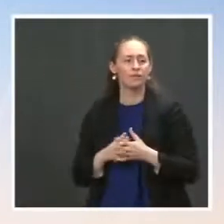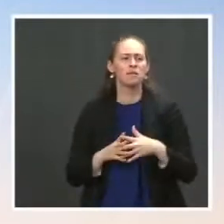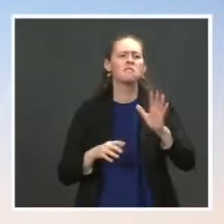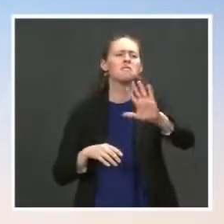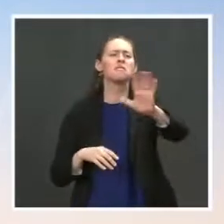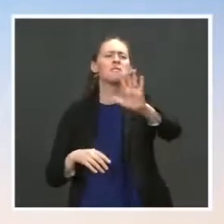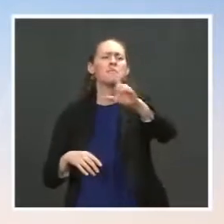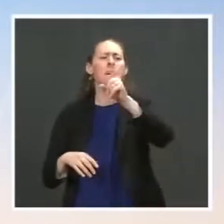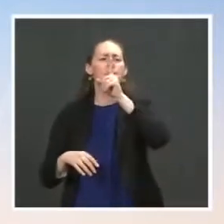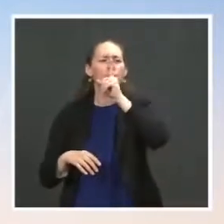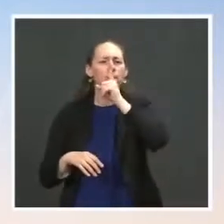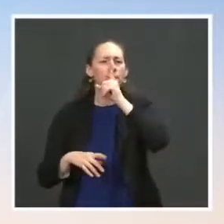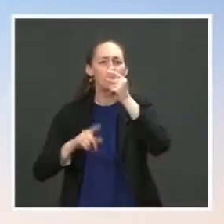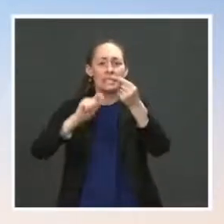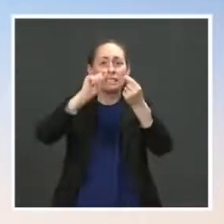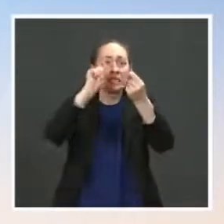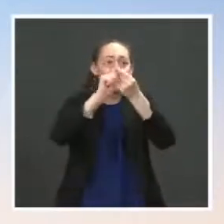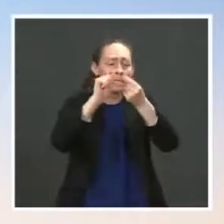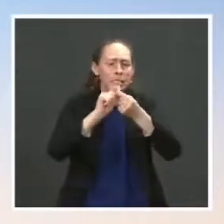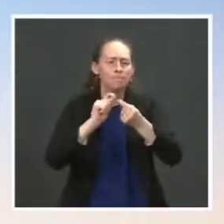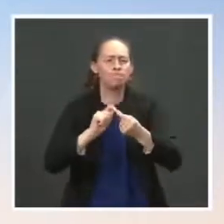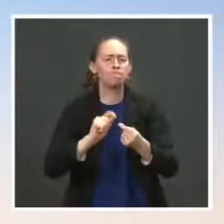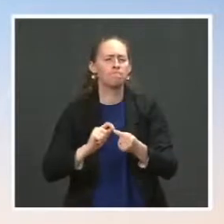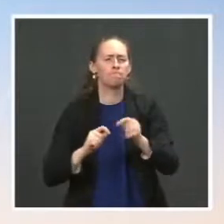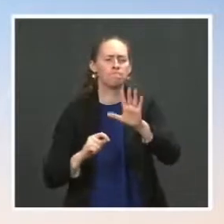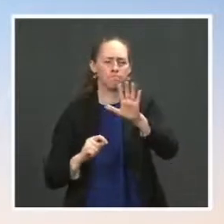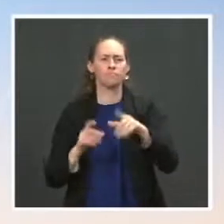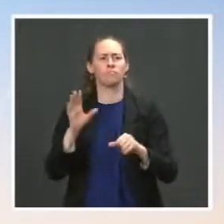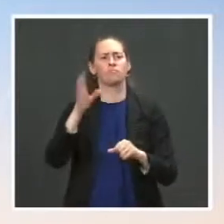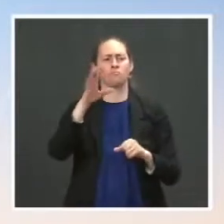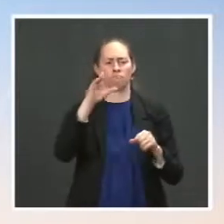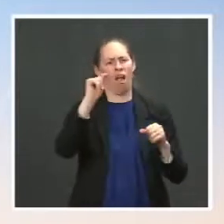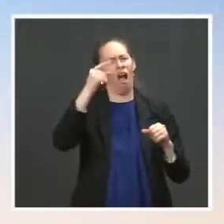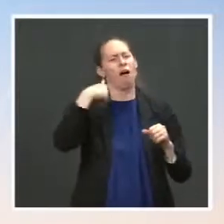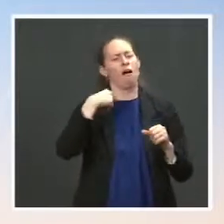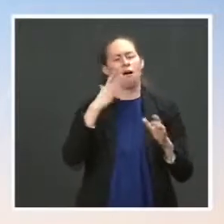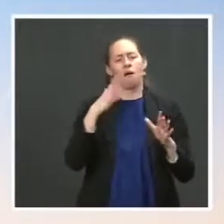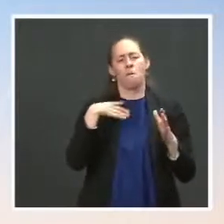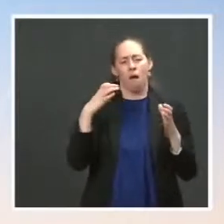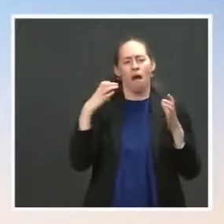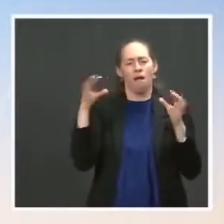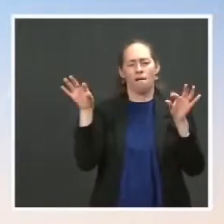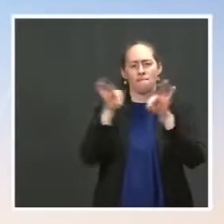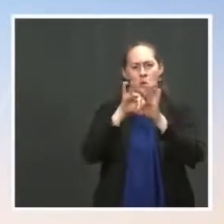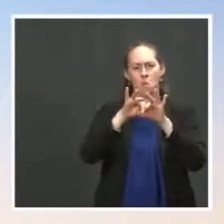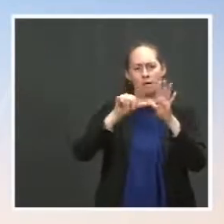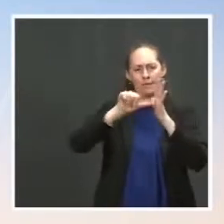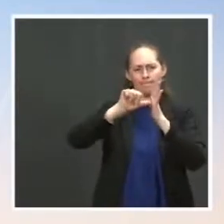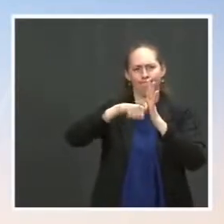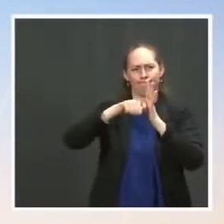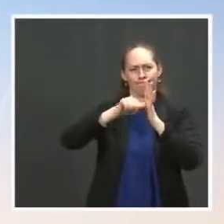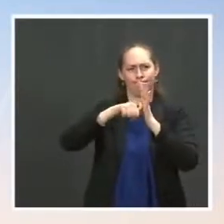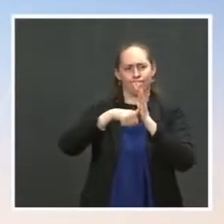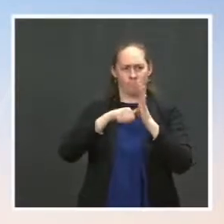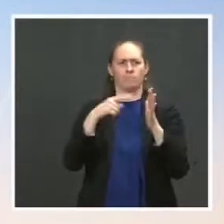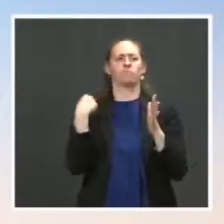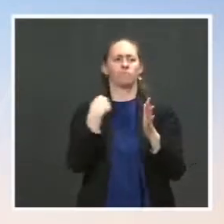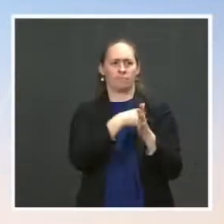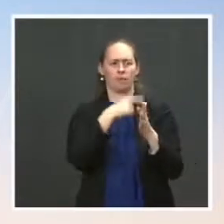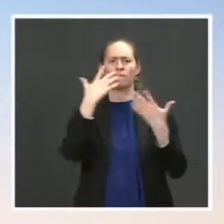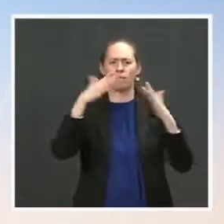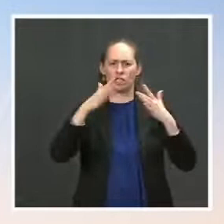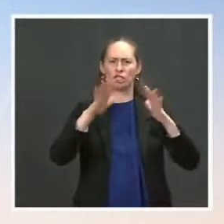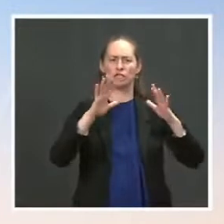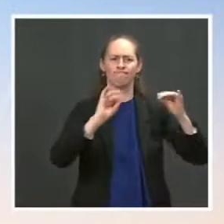but we of course communicate closely. I will say we communicate at many levels, as you know. There was a call that was done at the